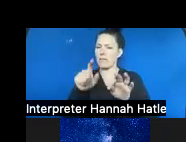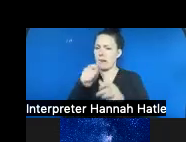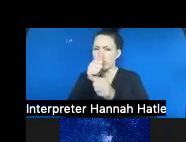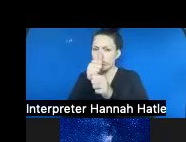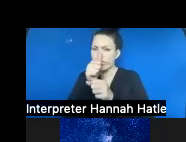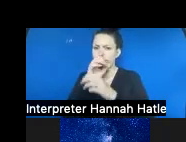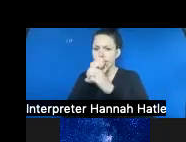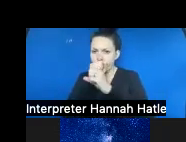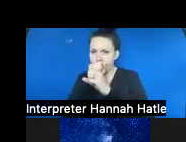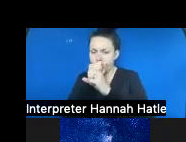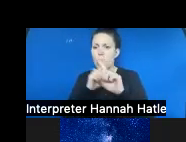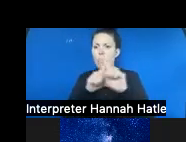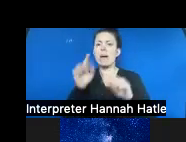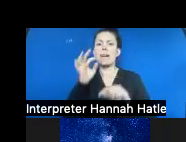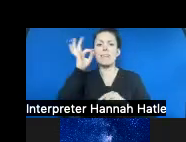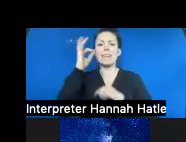is a very interesting